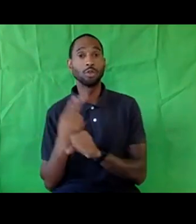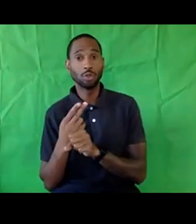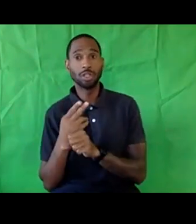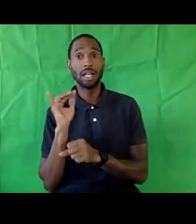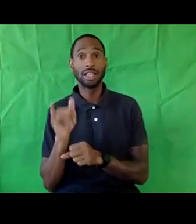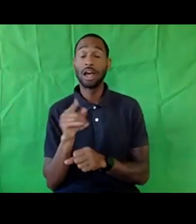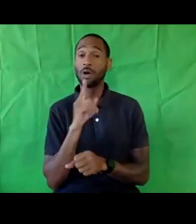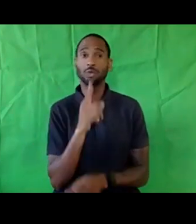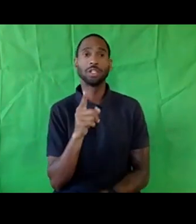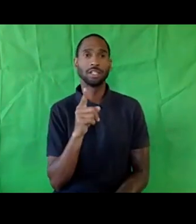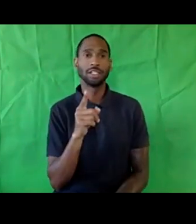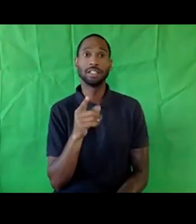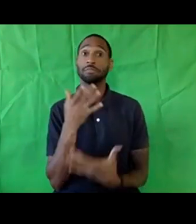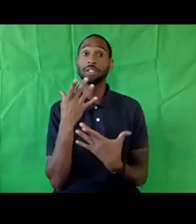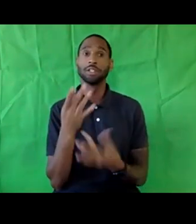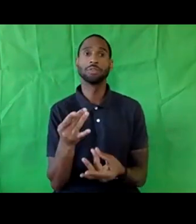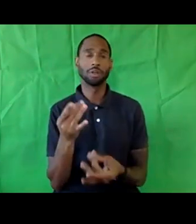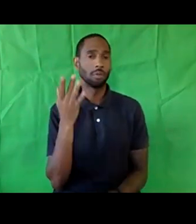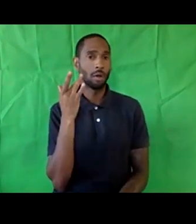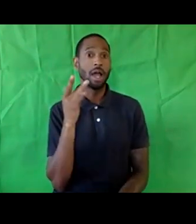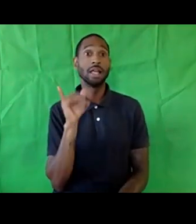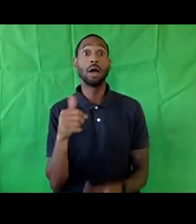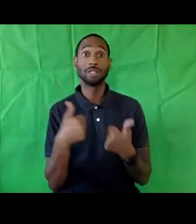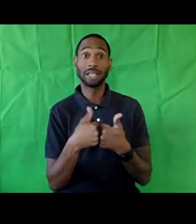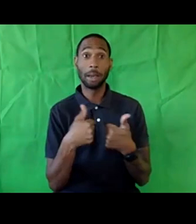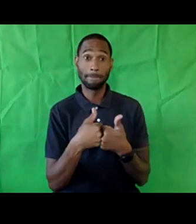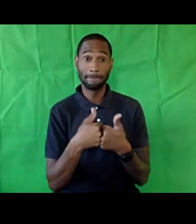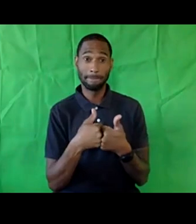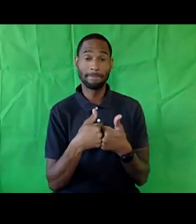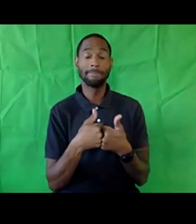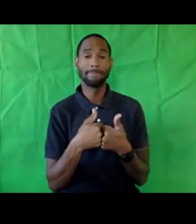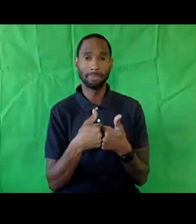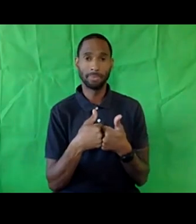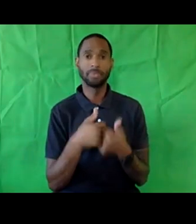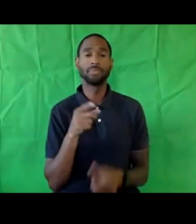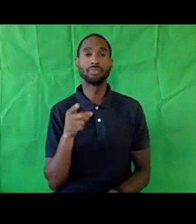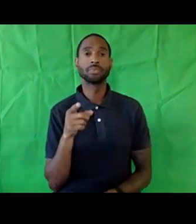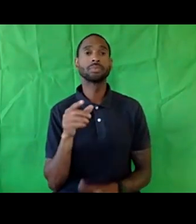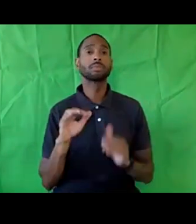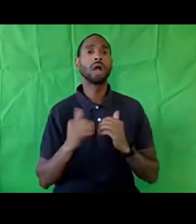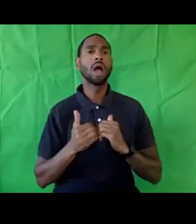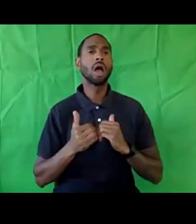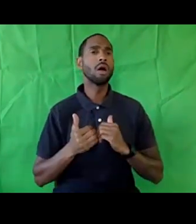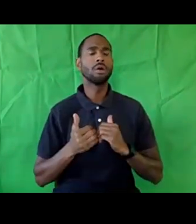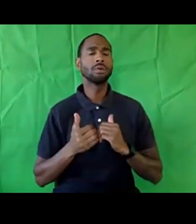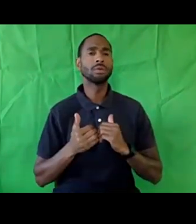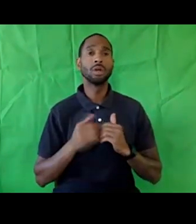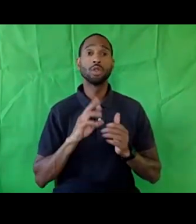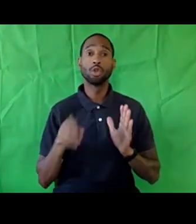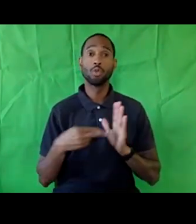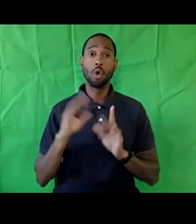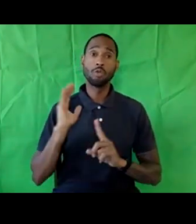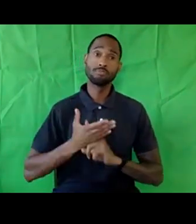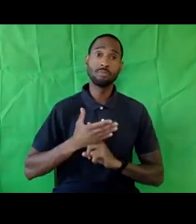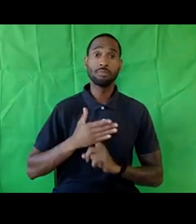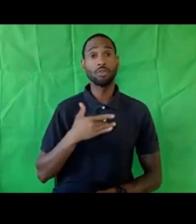also very, very interesting as a game. And how with some roles you feel like